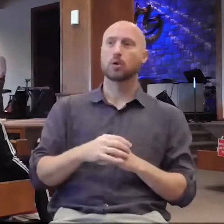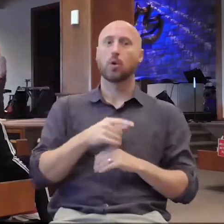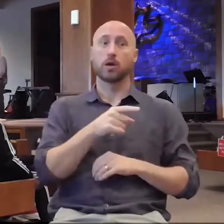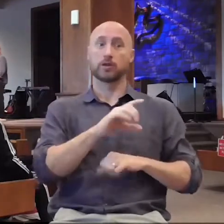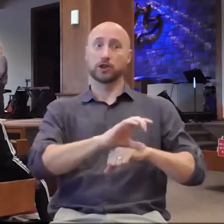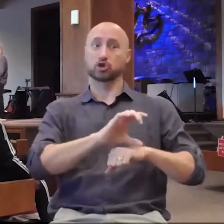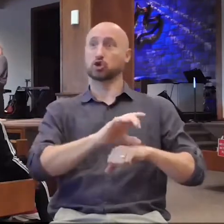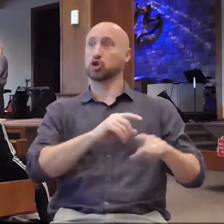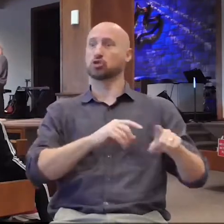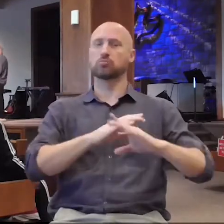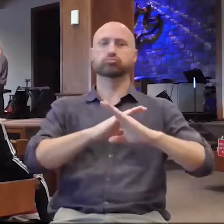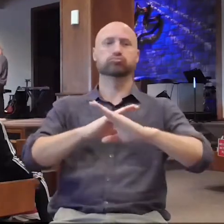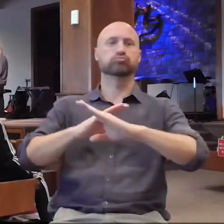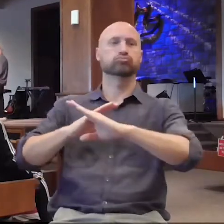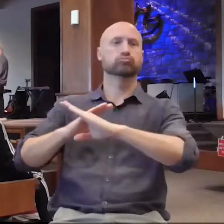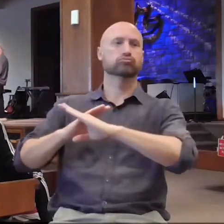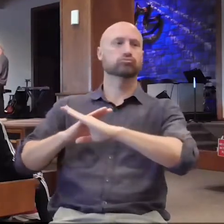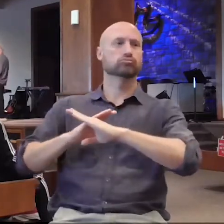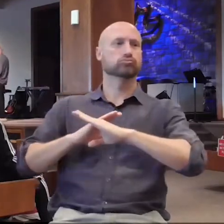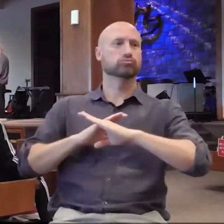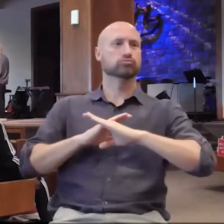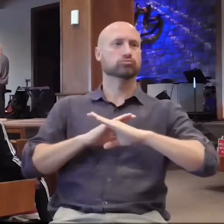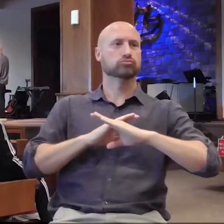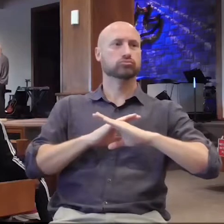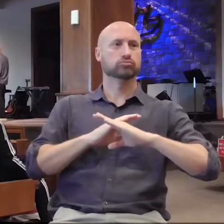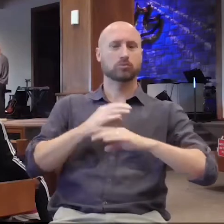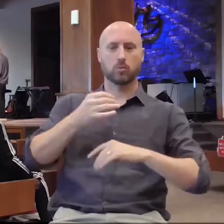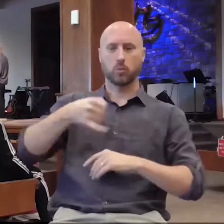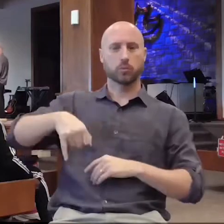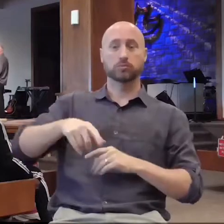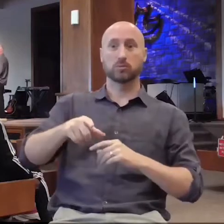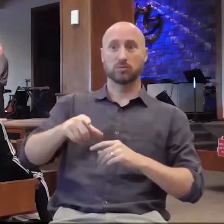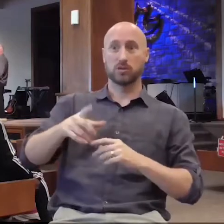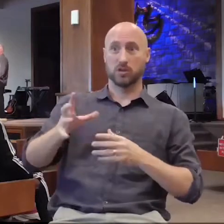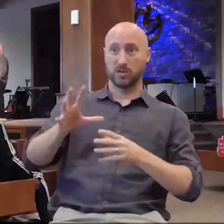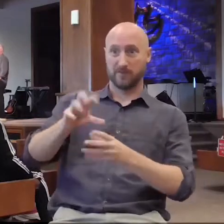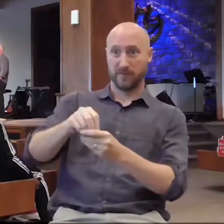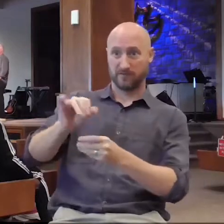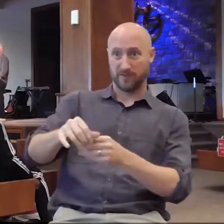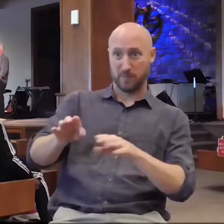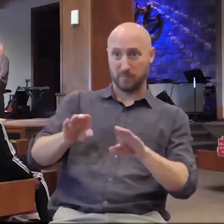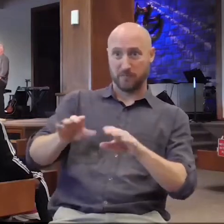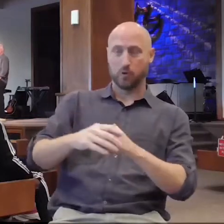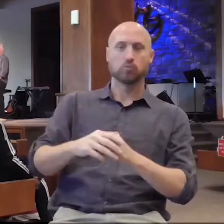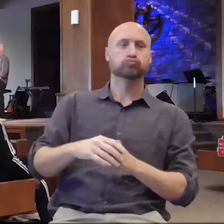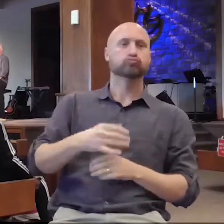immune system. This church is healthy because it's watching